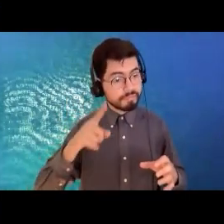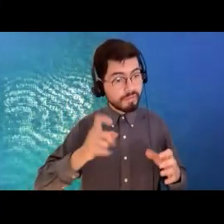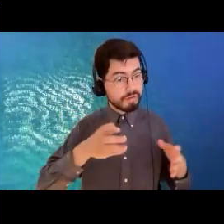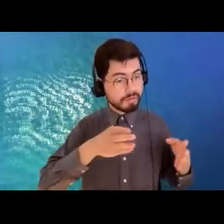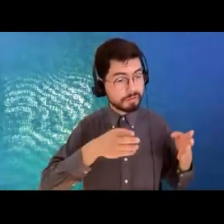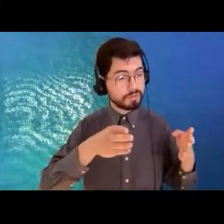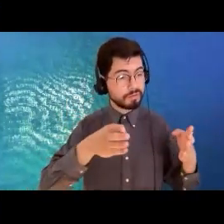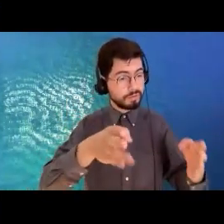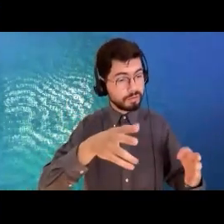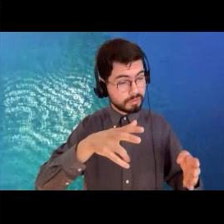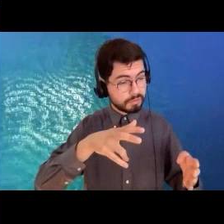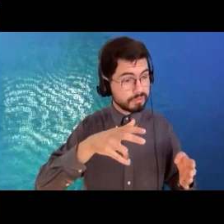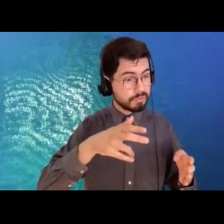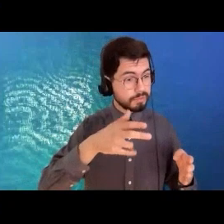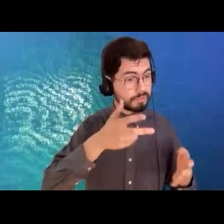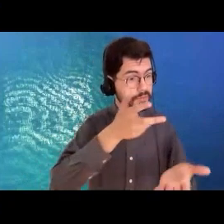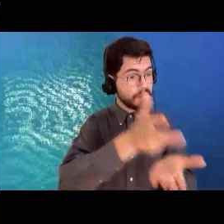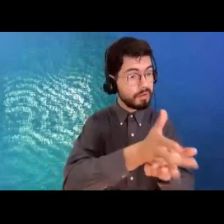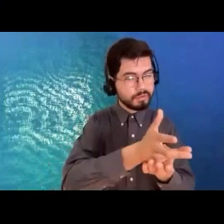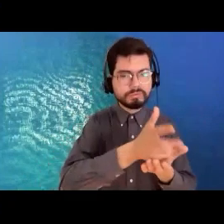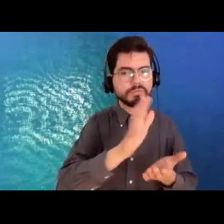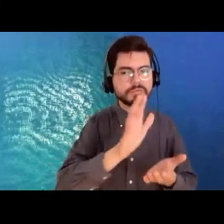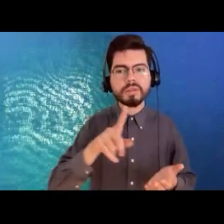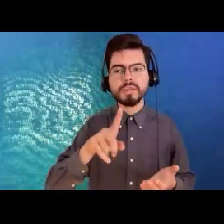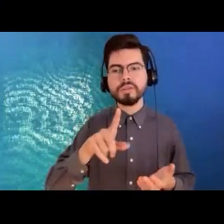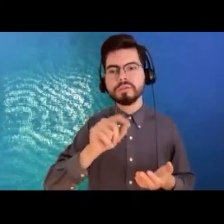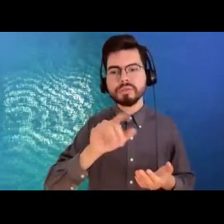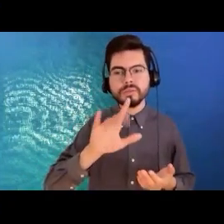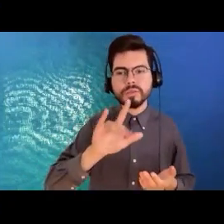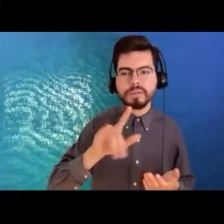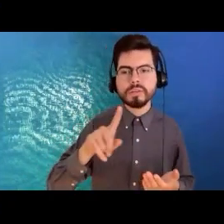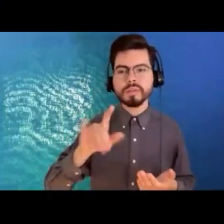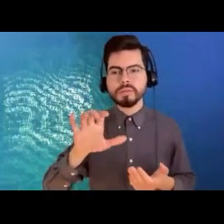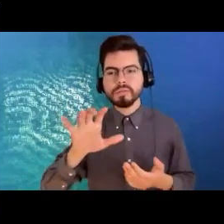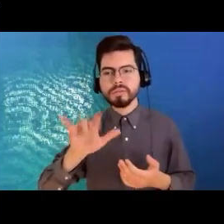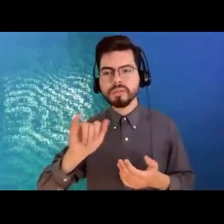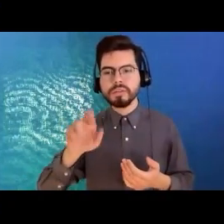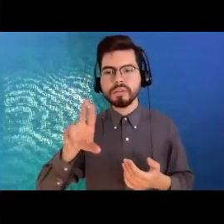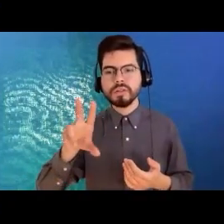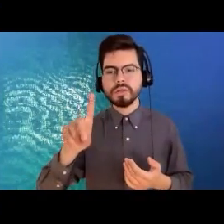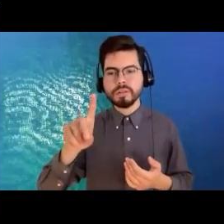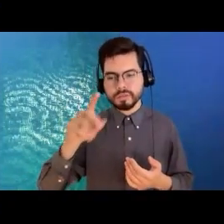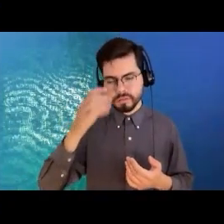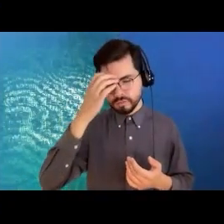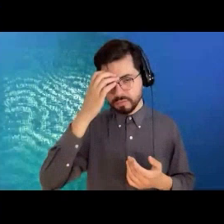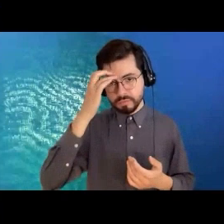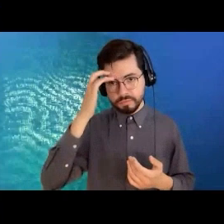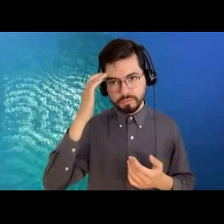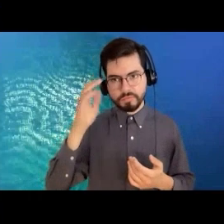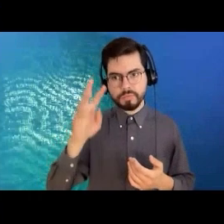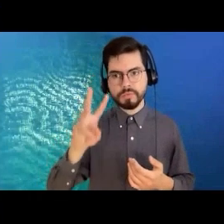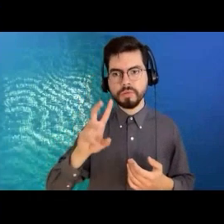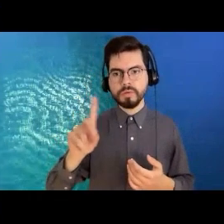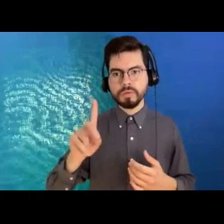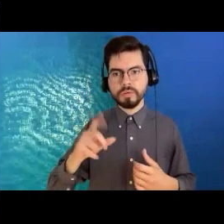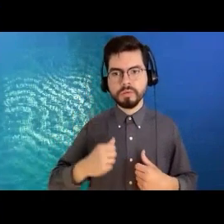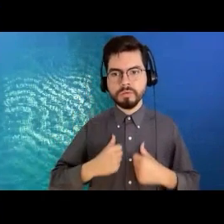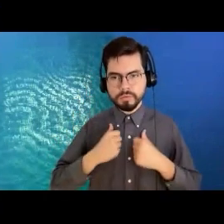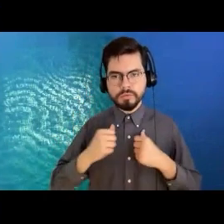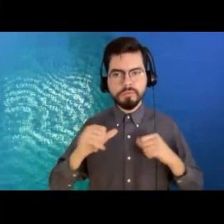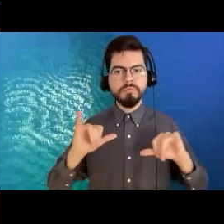within outside the 25 yards, 100 yards of wildlife, depending on what it is we're looking at. Those all remain good things.